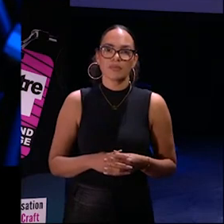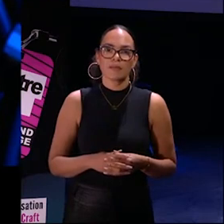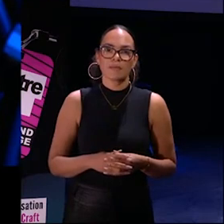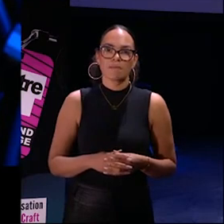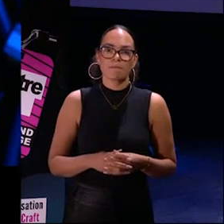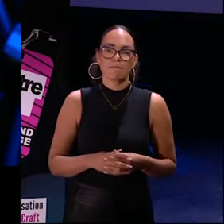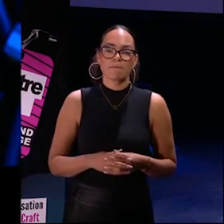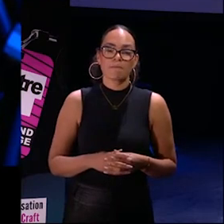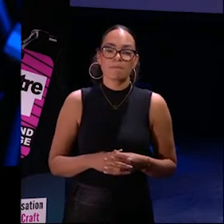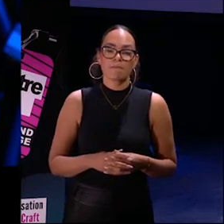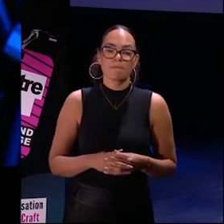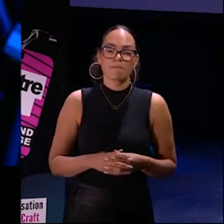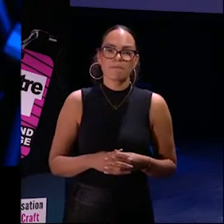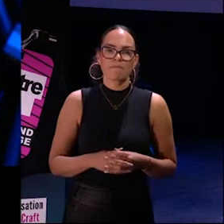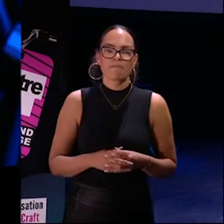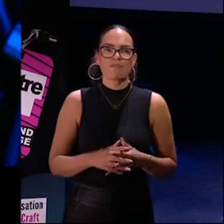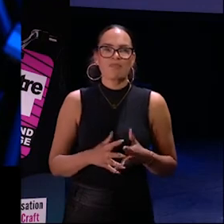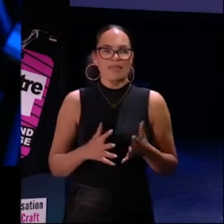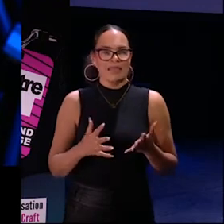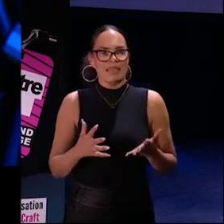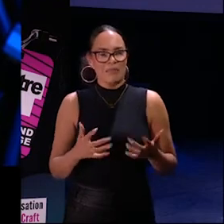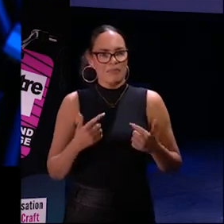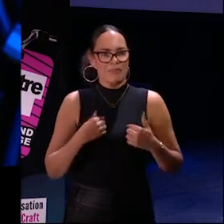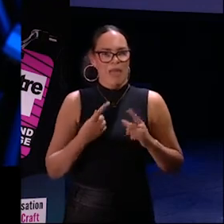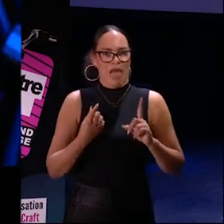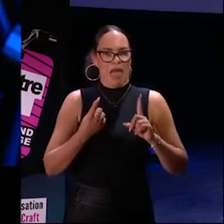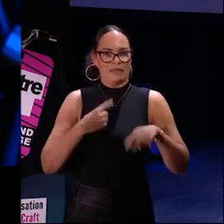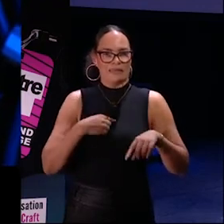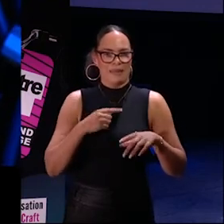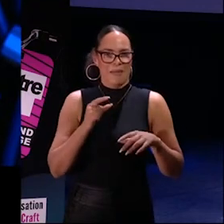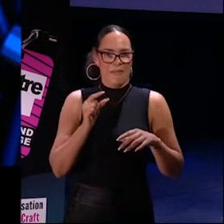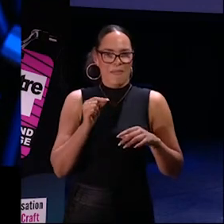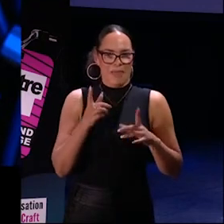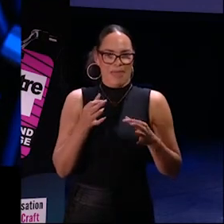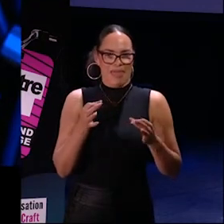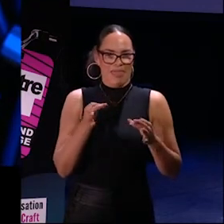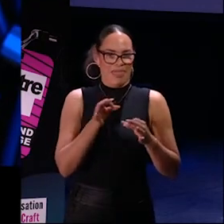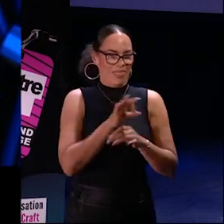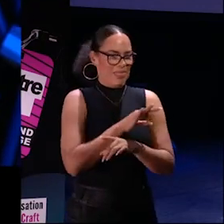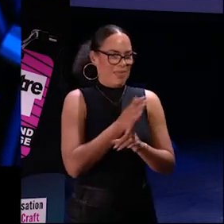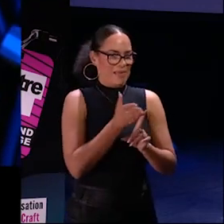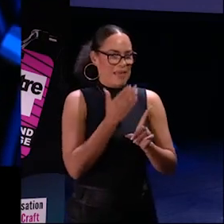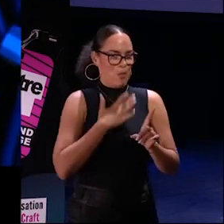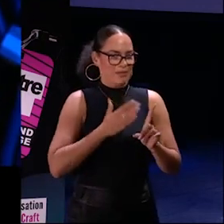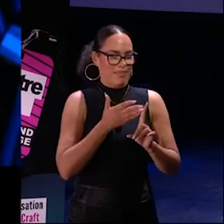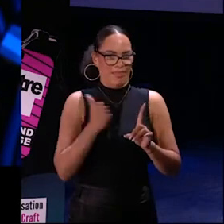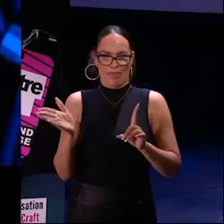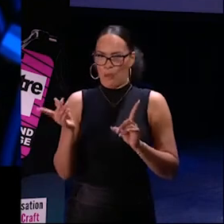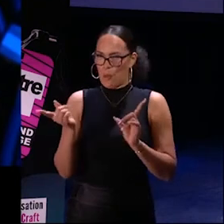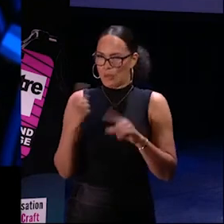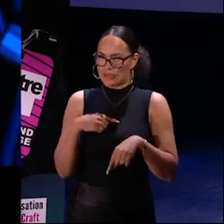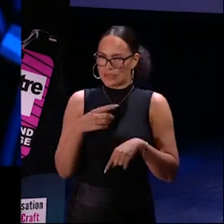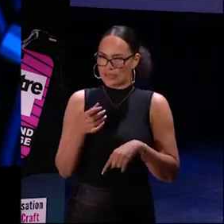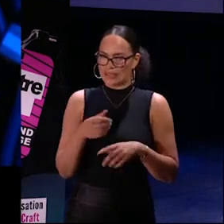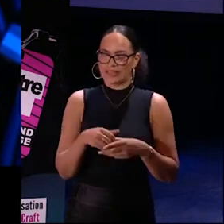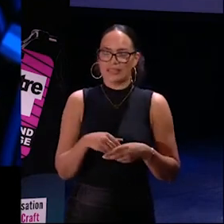Maybe this is like a slight left field answer, or maybe I'm dodging the question, so pull me up if I am. But I think one of the